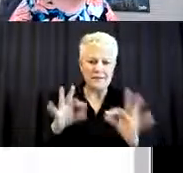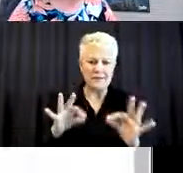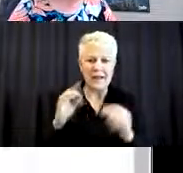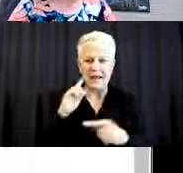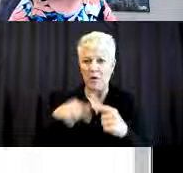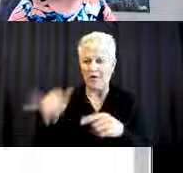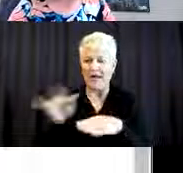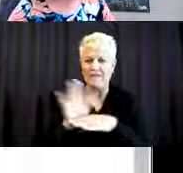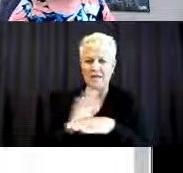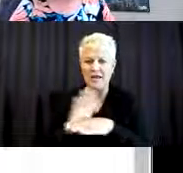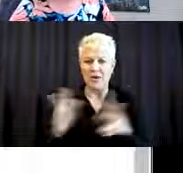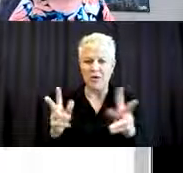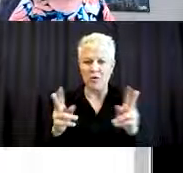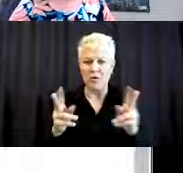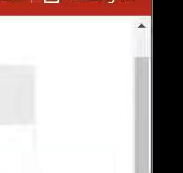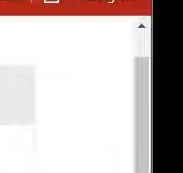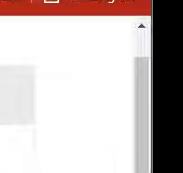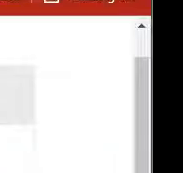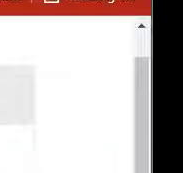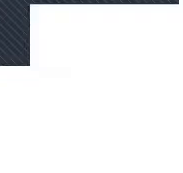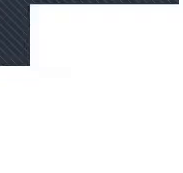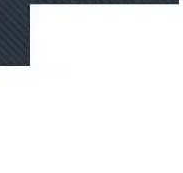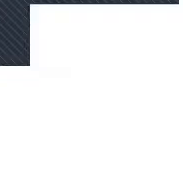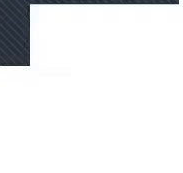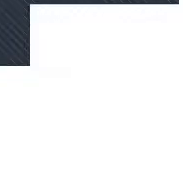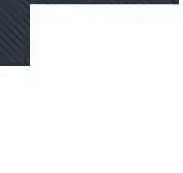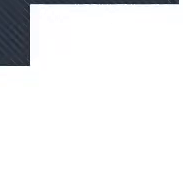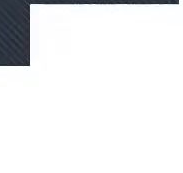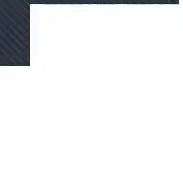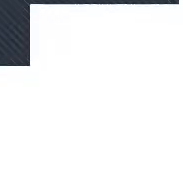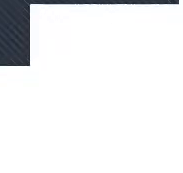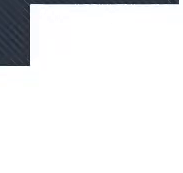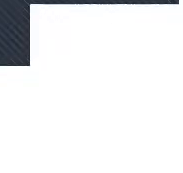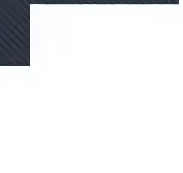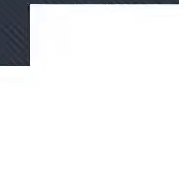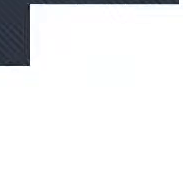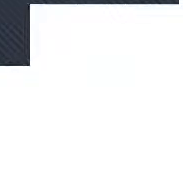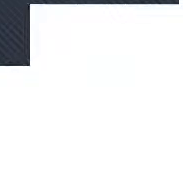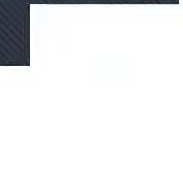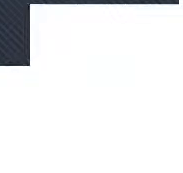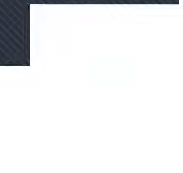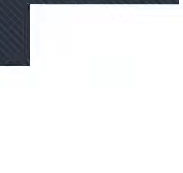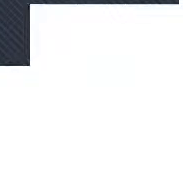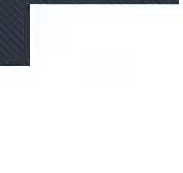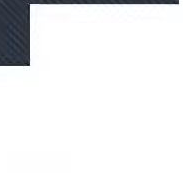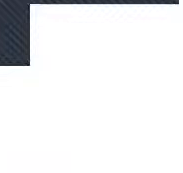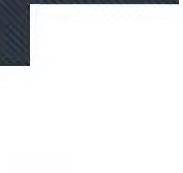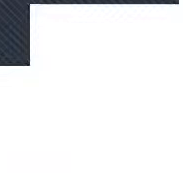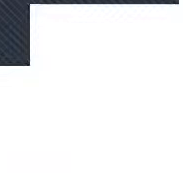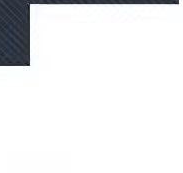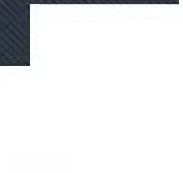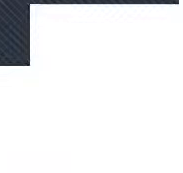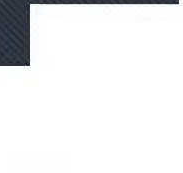that video clip that you just watched, on what types of strategies that you noticed.